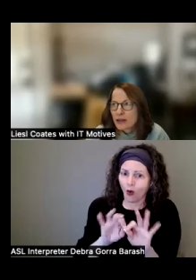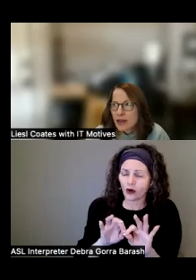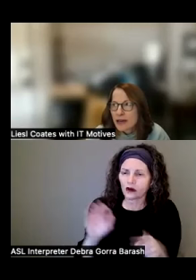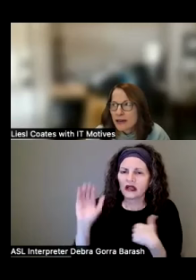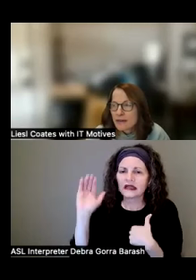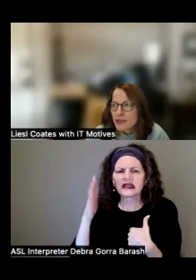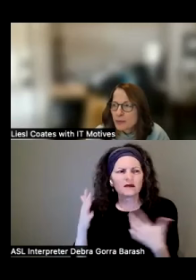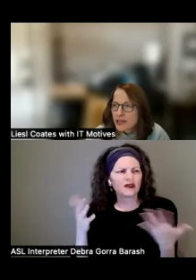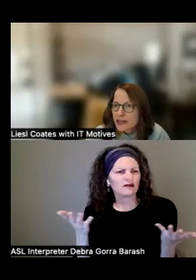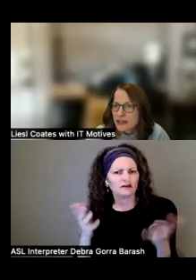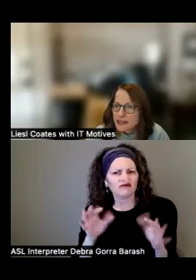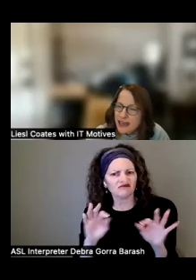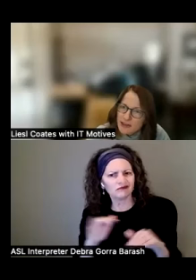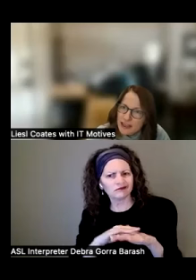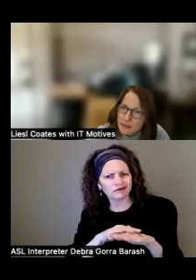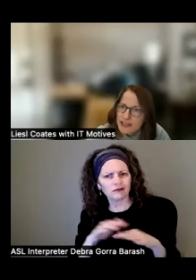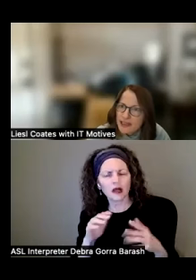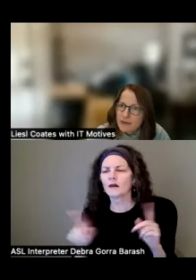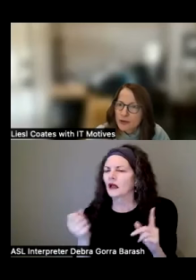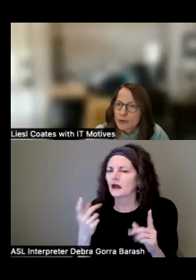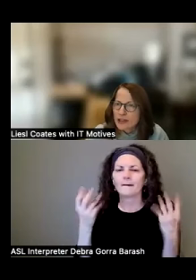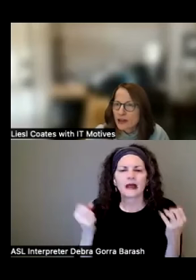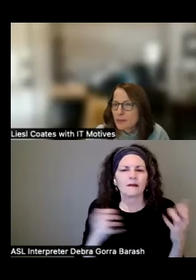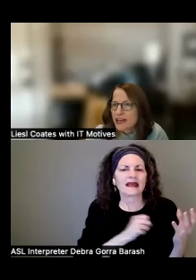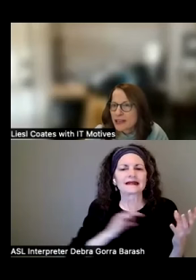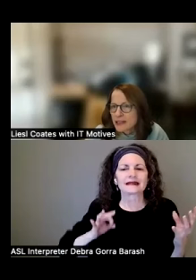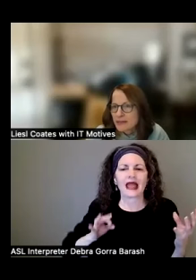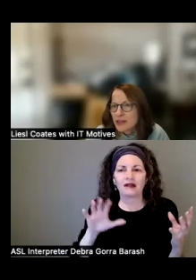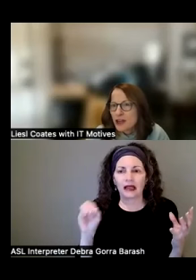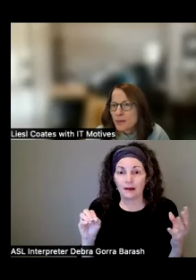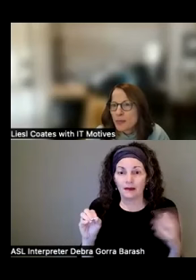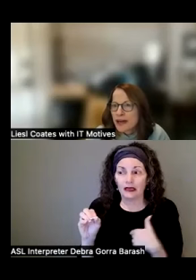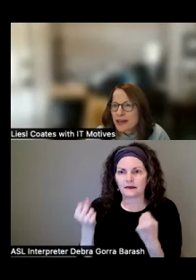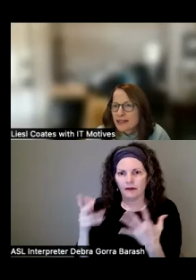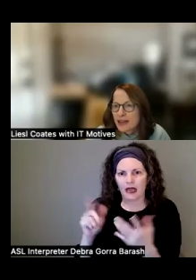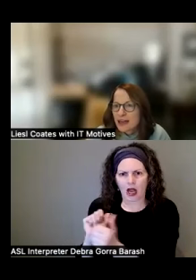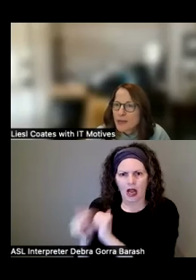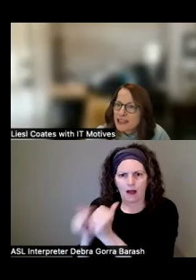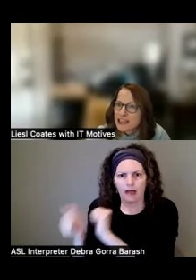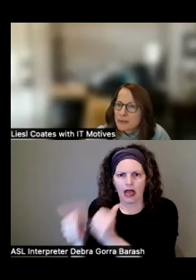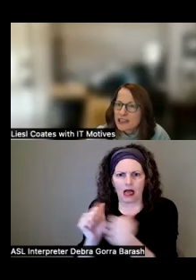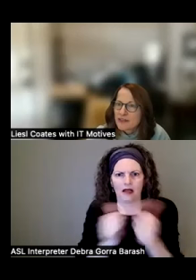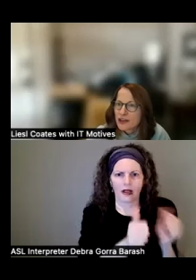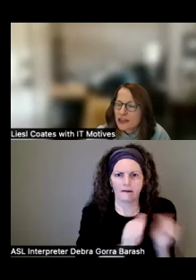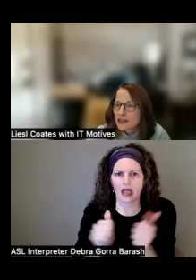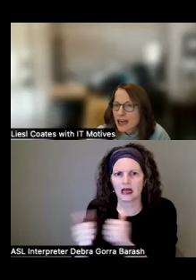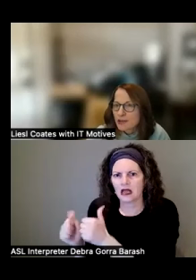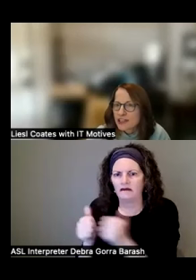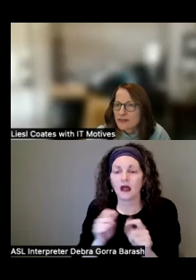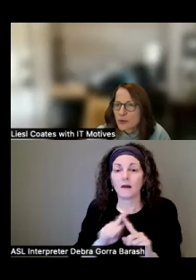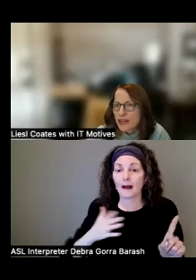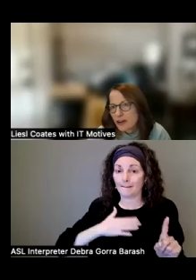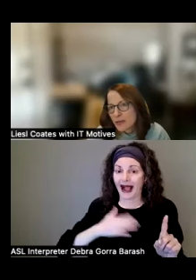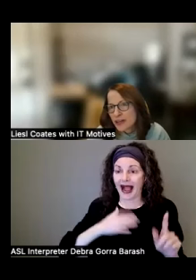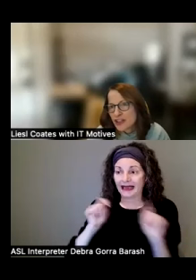a lot of companies, staffing companies I've heard really are competitive, but my team is very